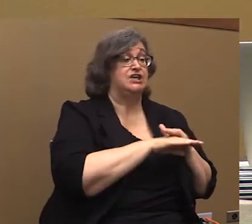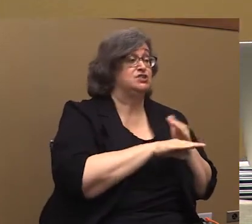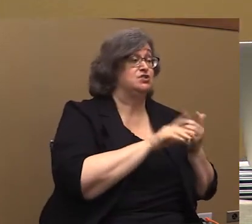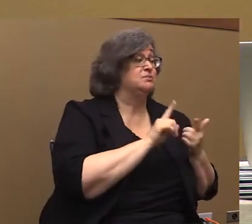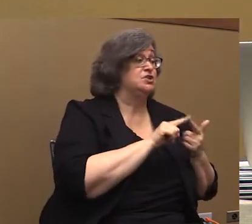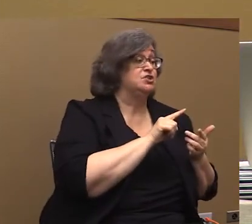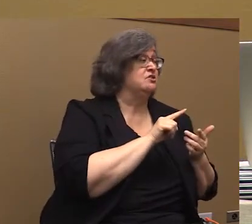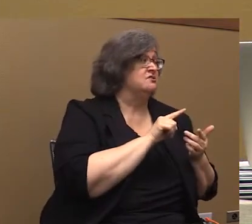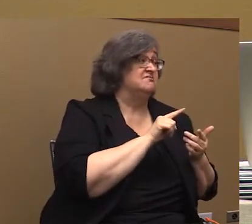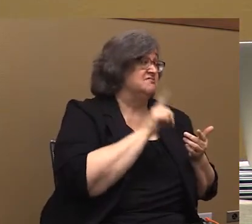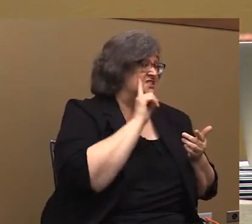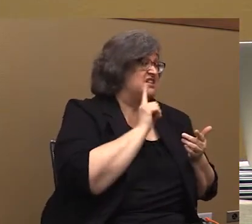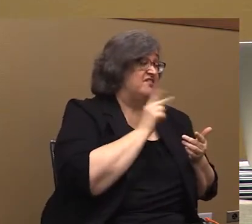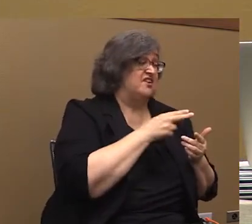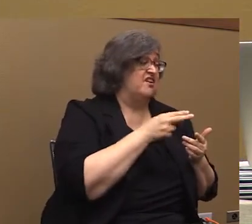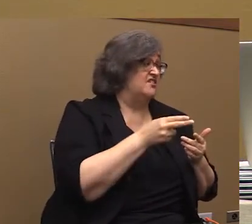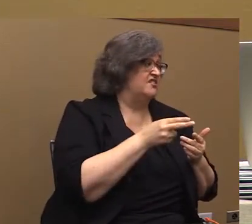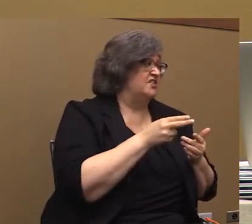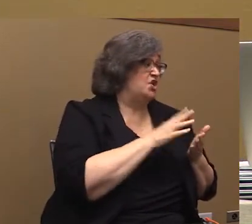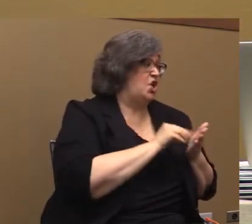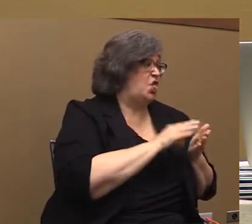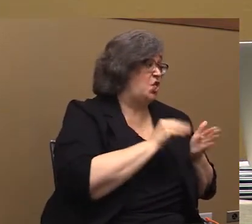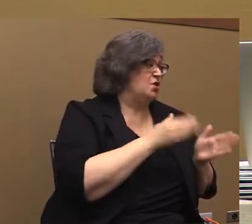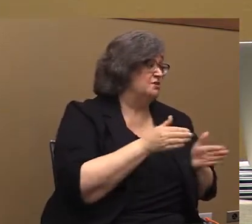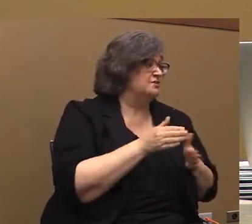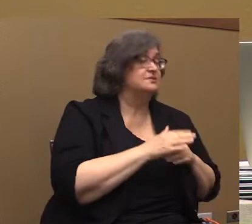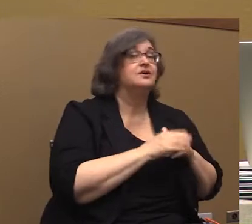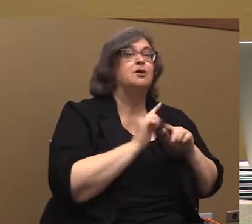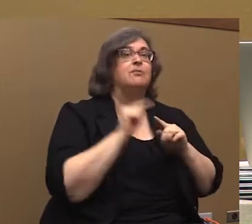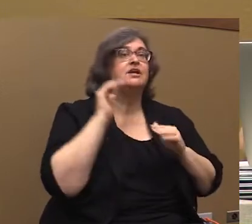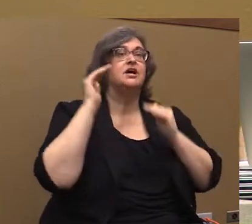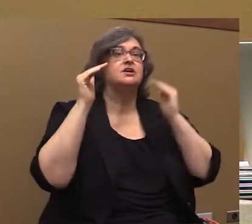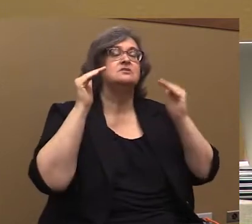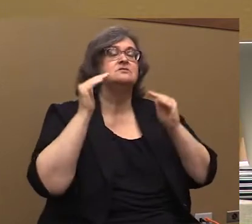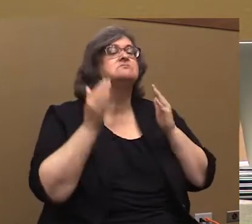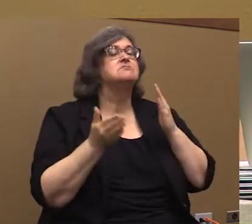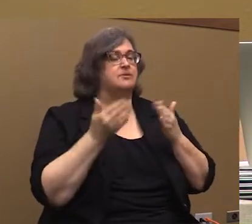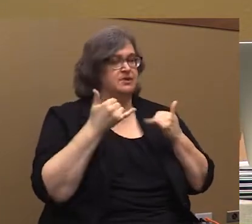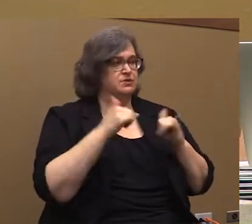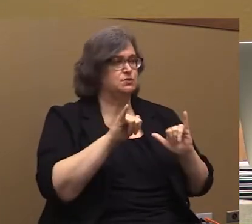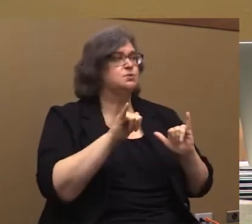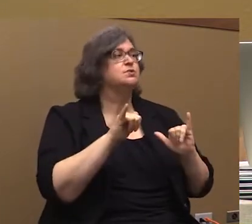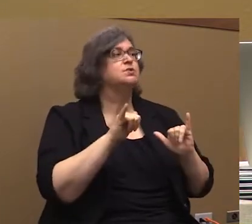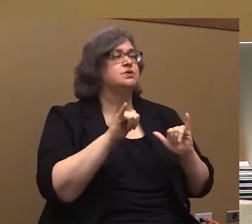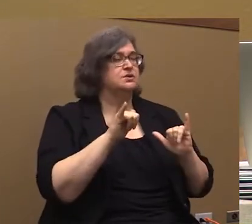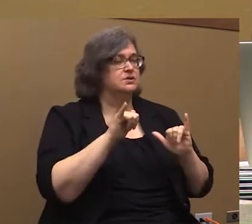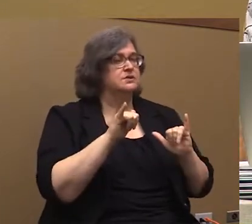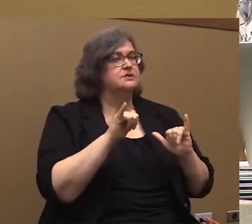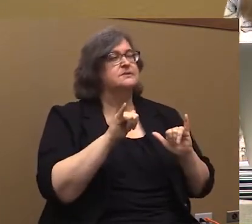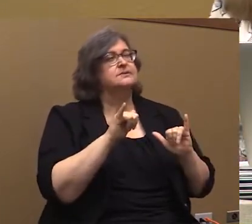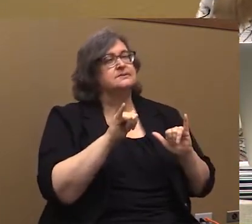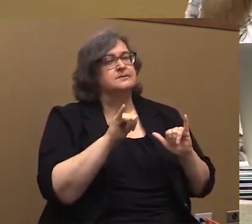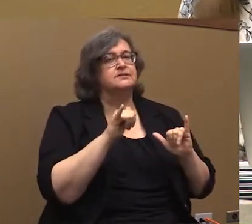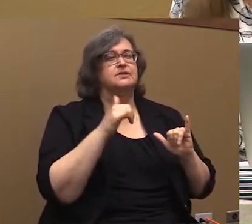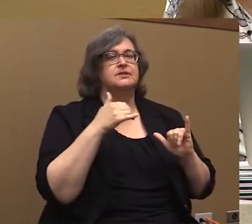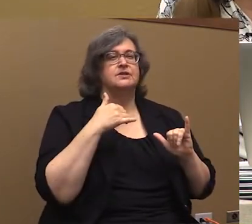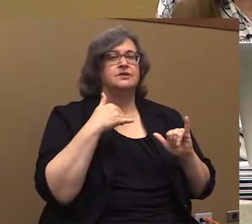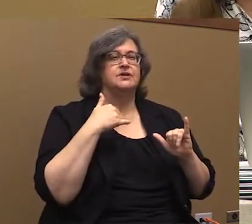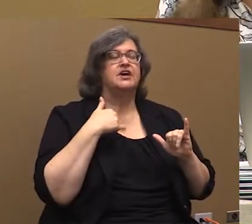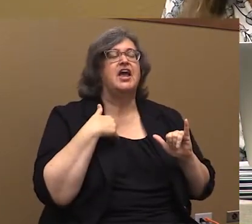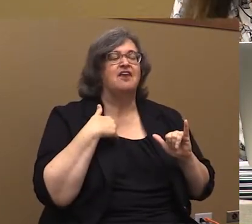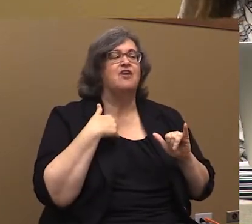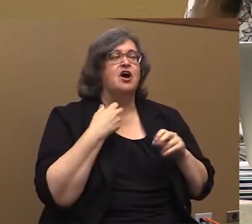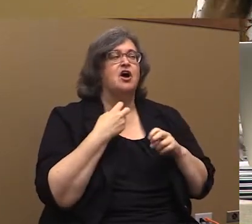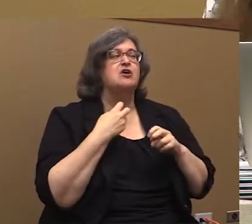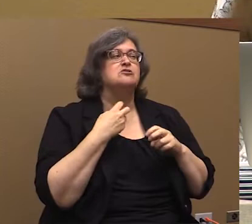be accessible to learners who are deaf or hard of hearing. But adults, you might still